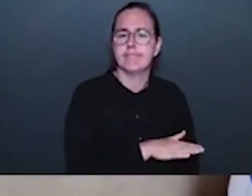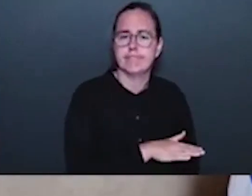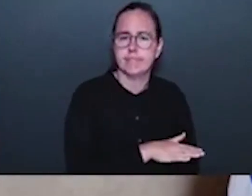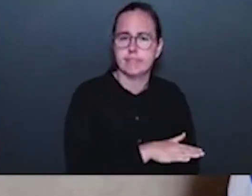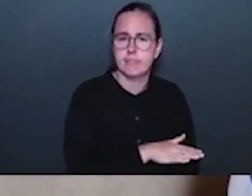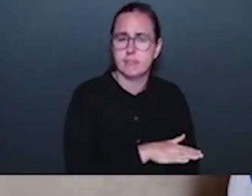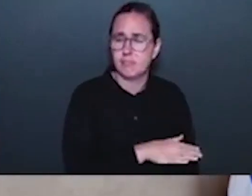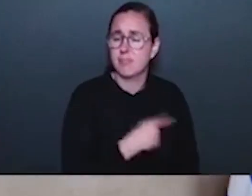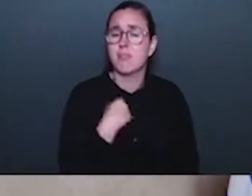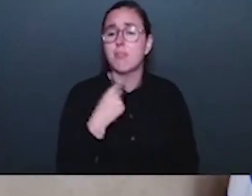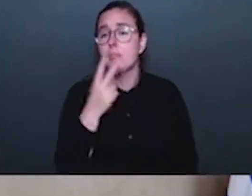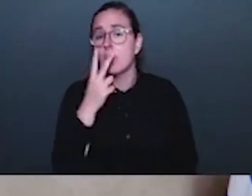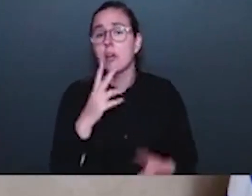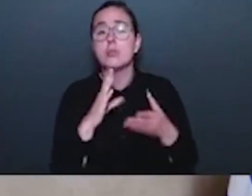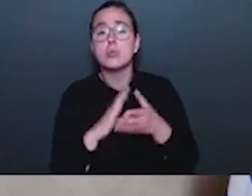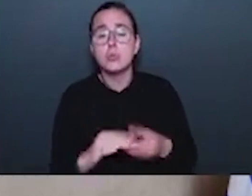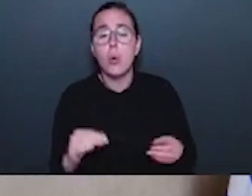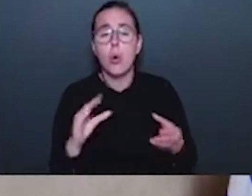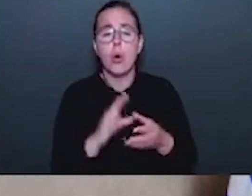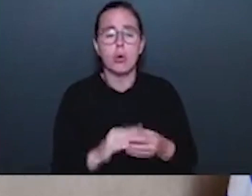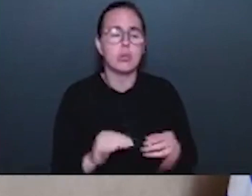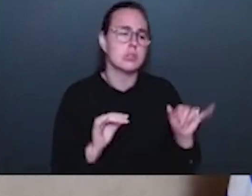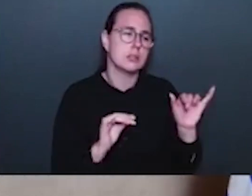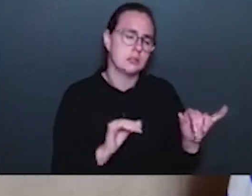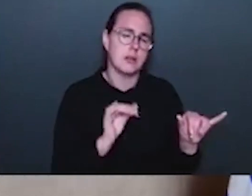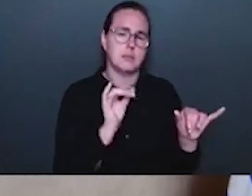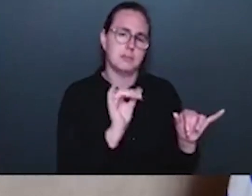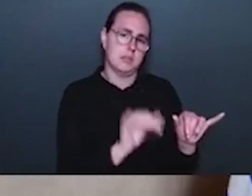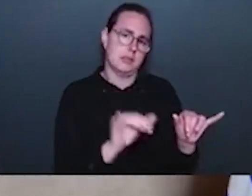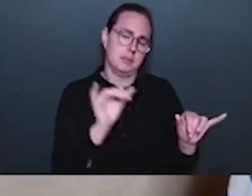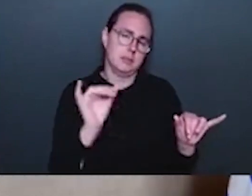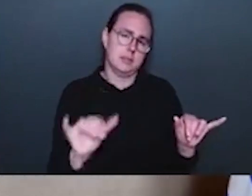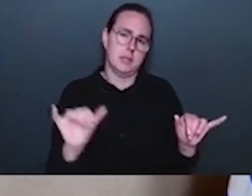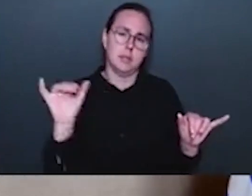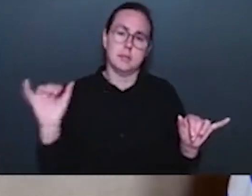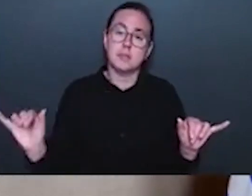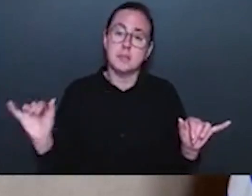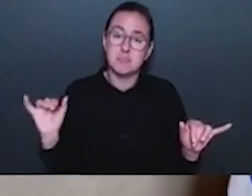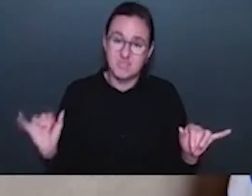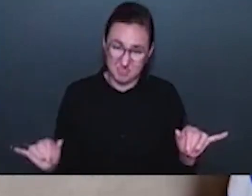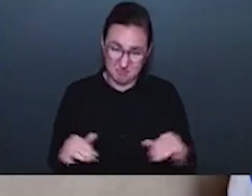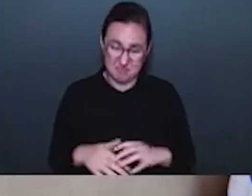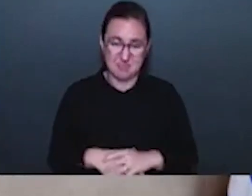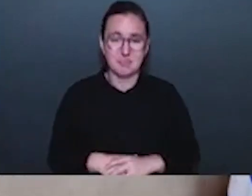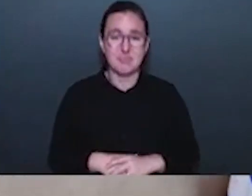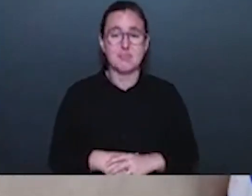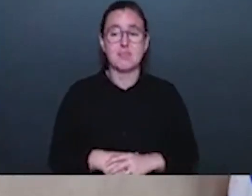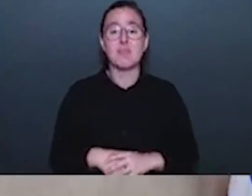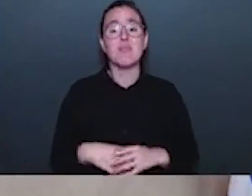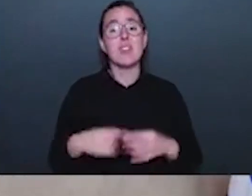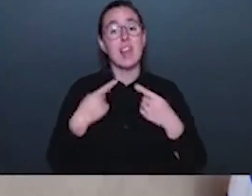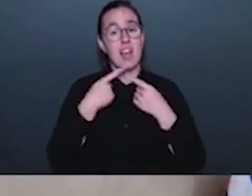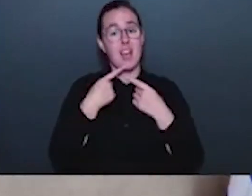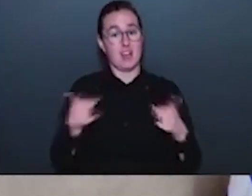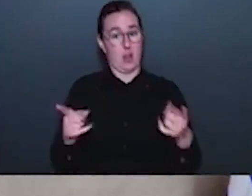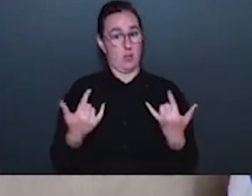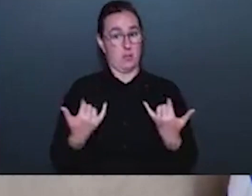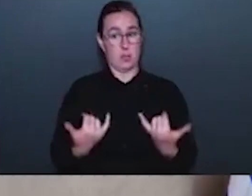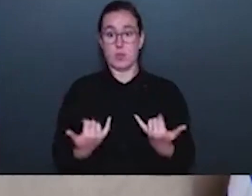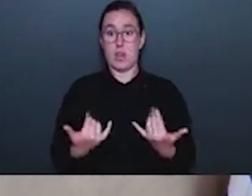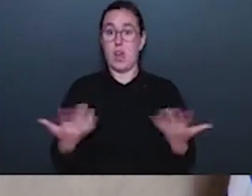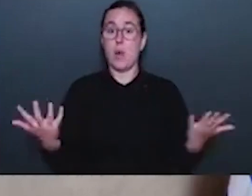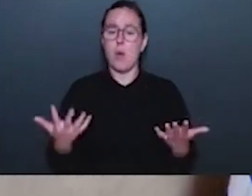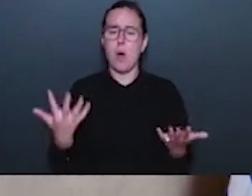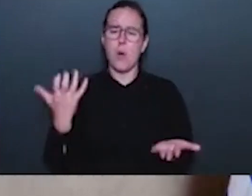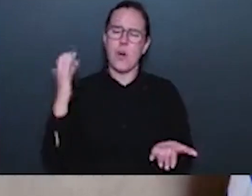and allows people to have open conversations that we can help people understand their drug